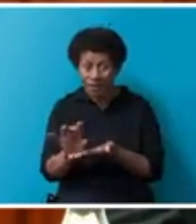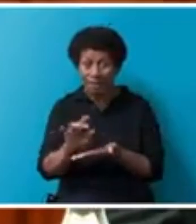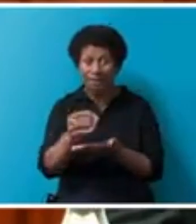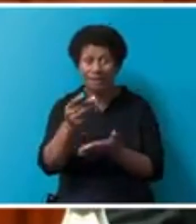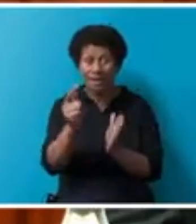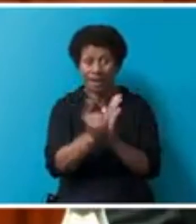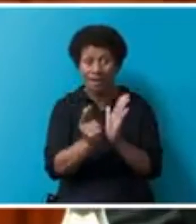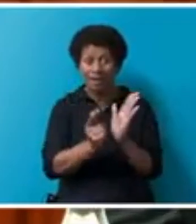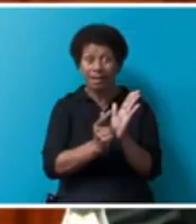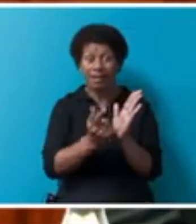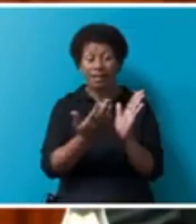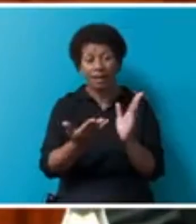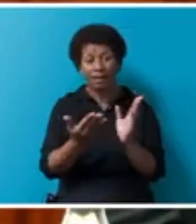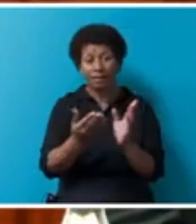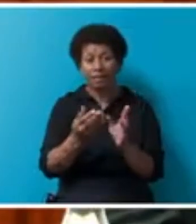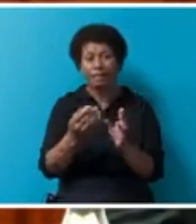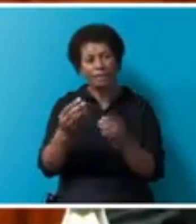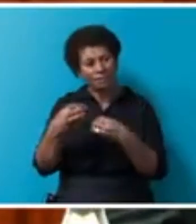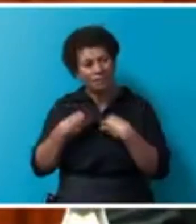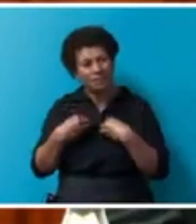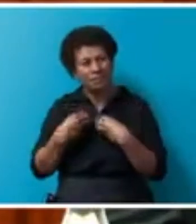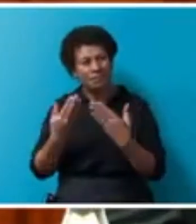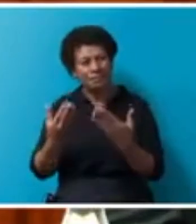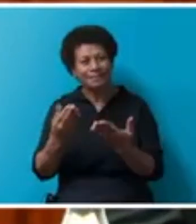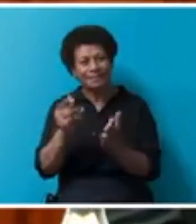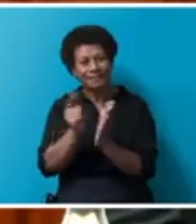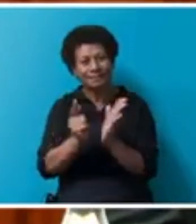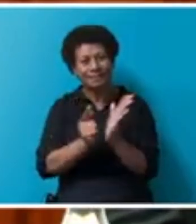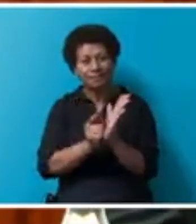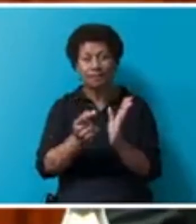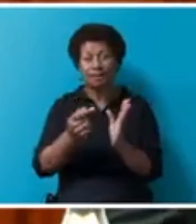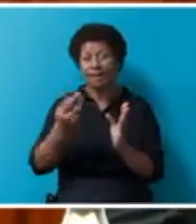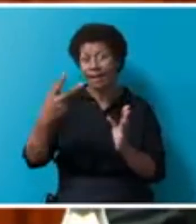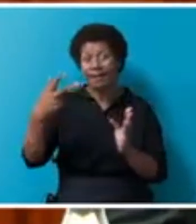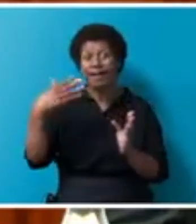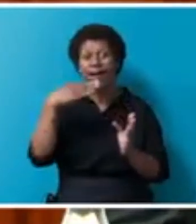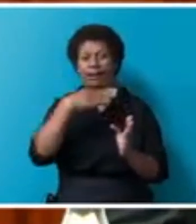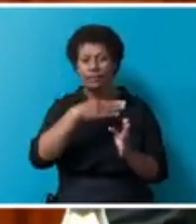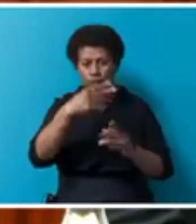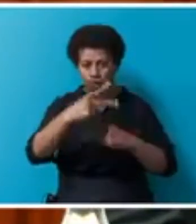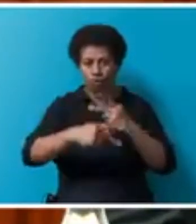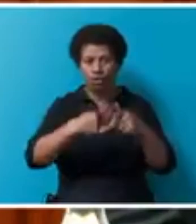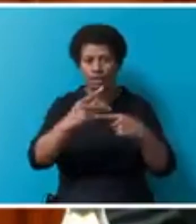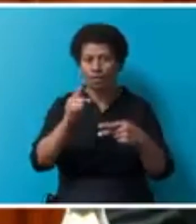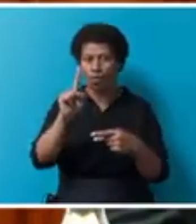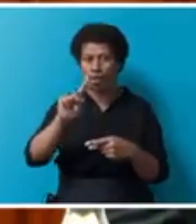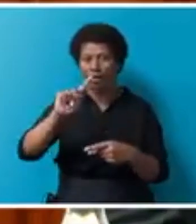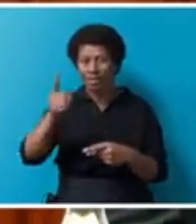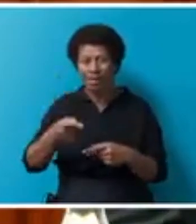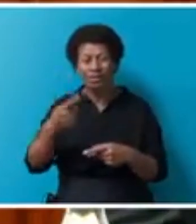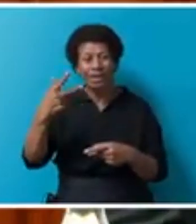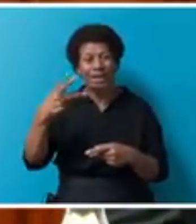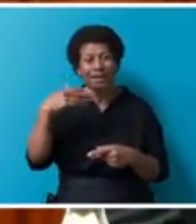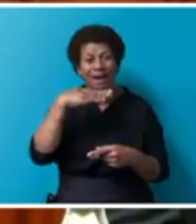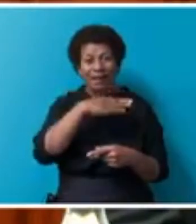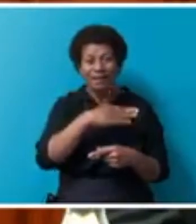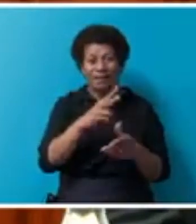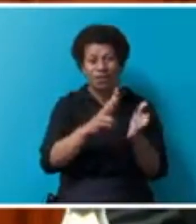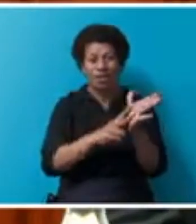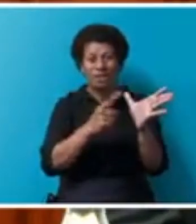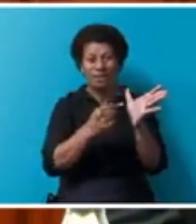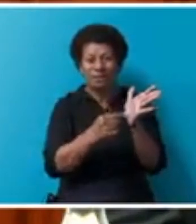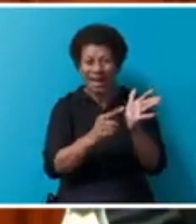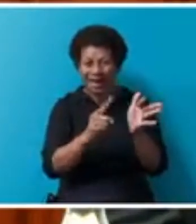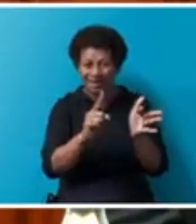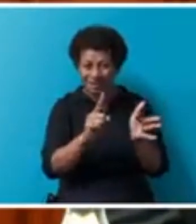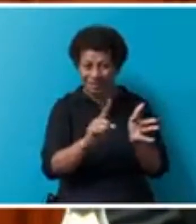including commercial legal work, we have processed over 800 requests, 1,800 requests for vetting of contractual